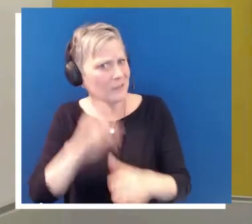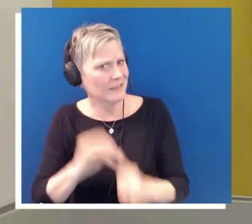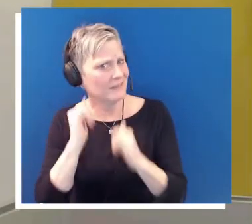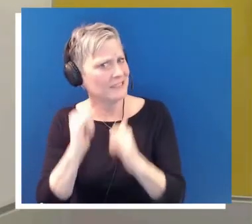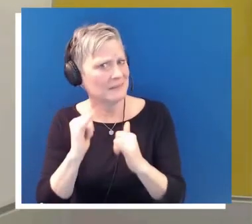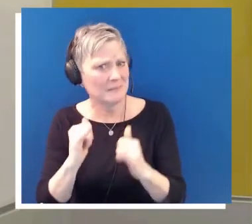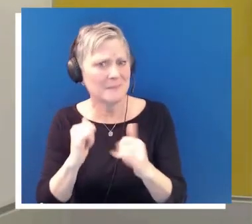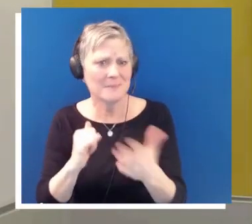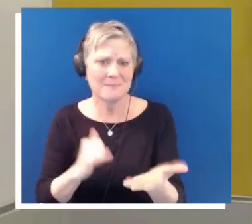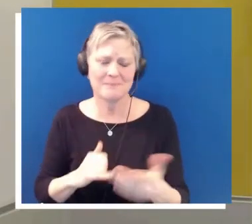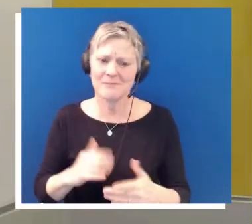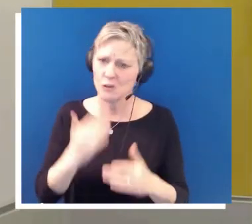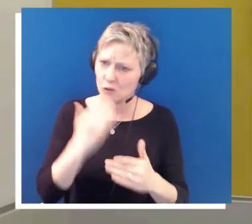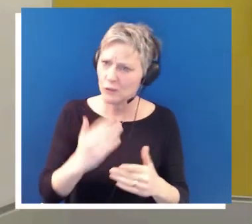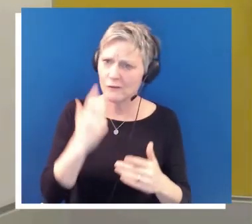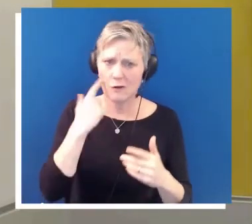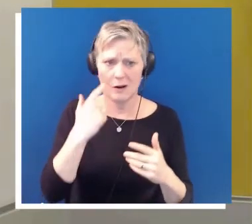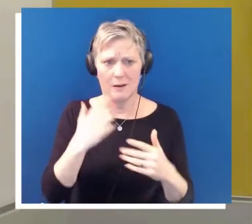so.